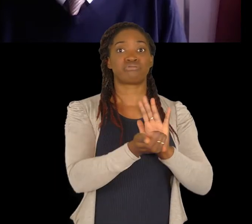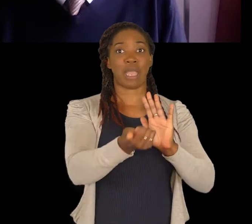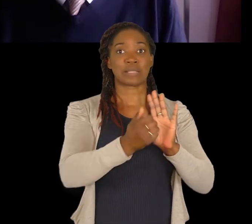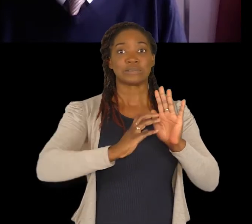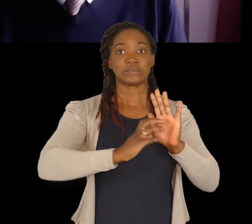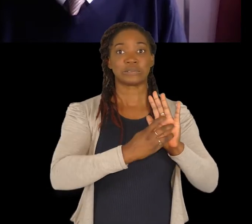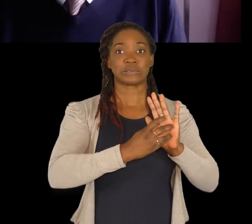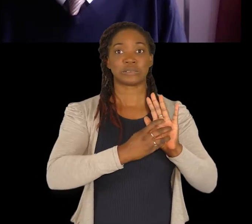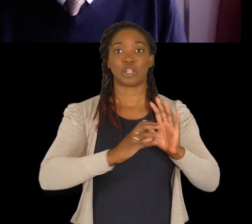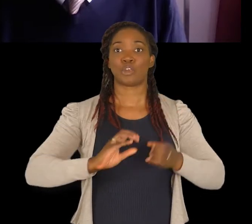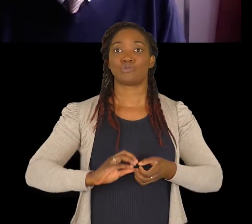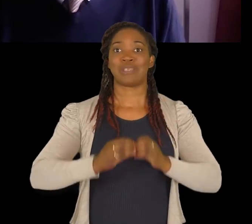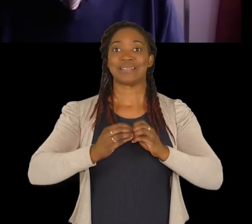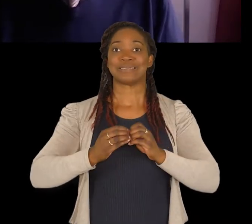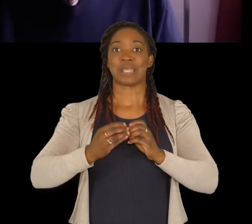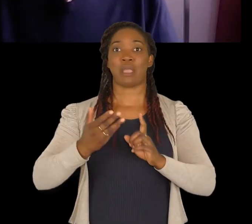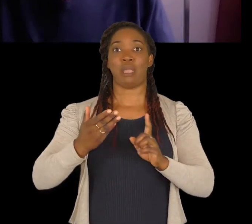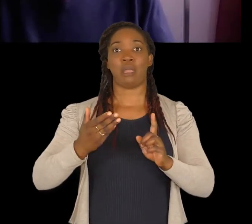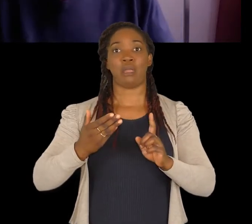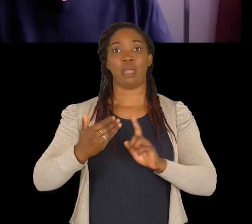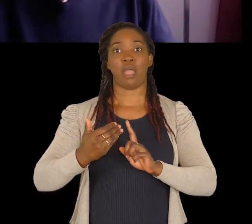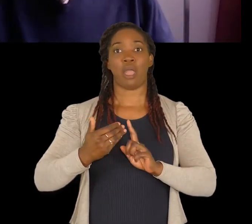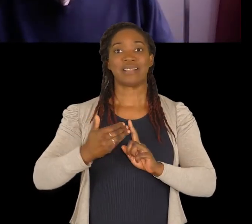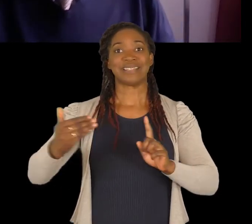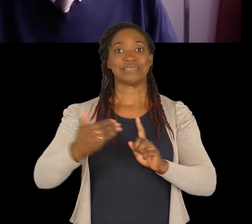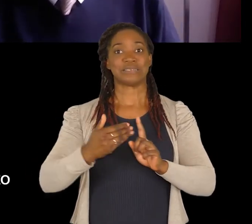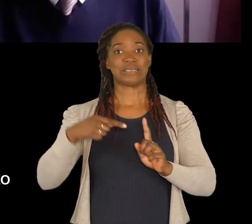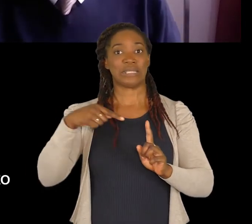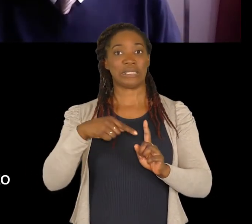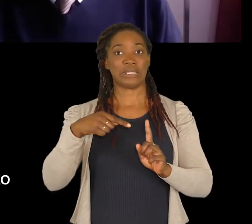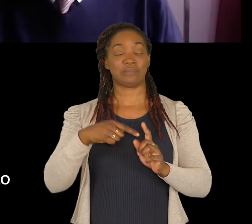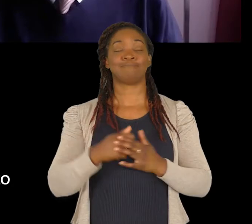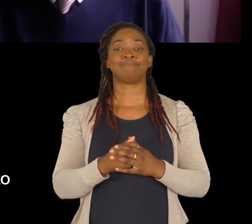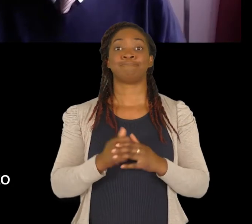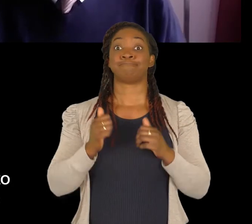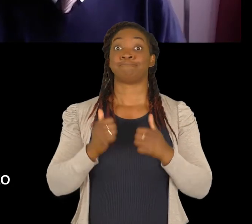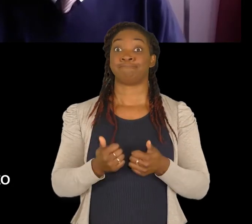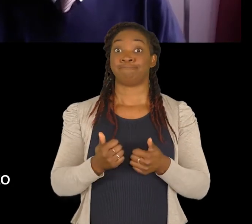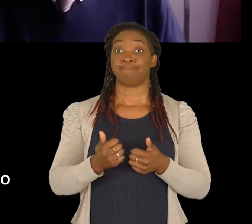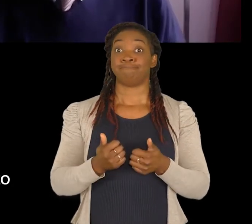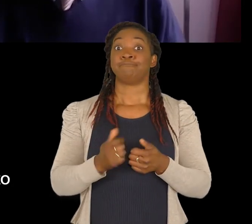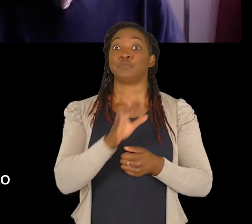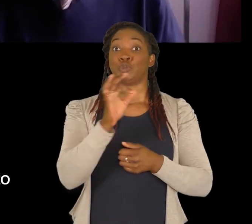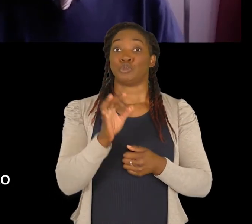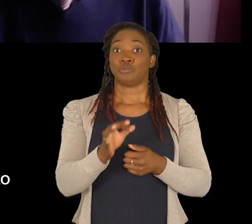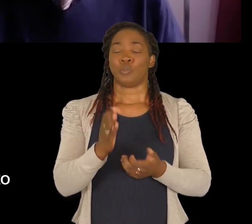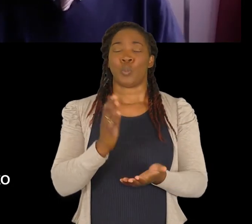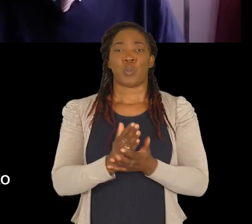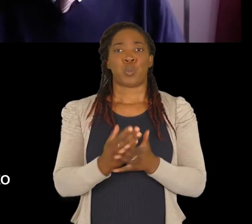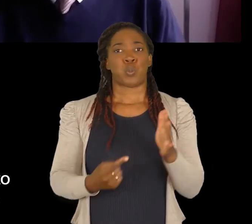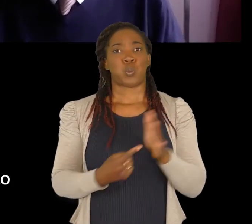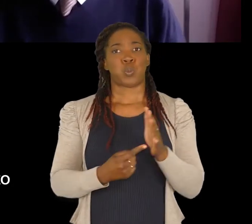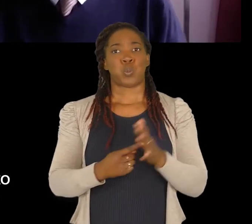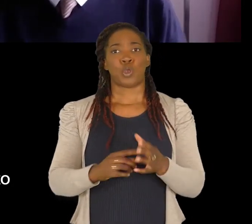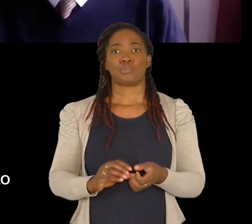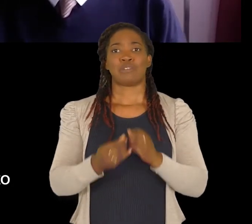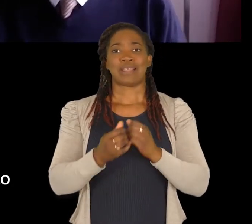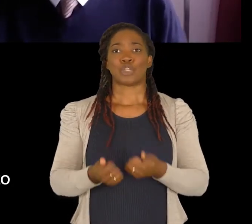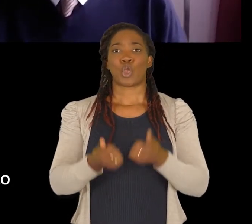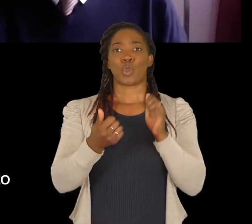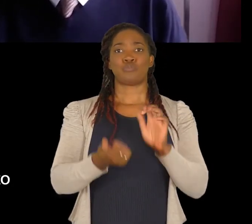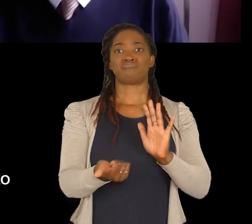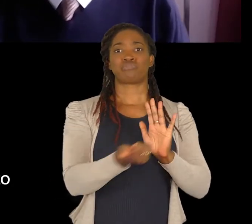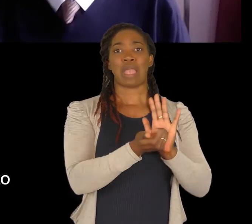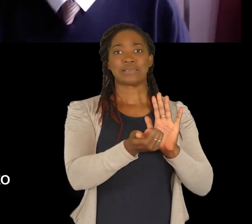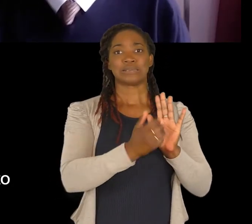an identity for your business? Yeah. Critical. That's a great question. It's critical to create a good brand,